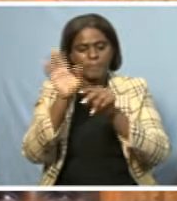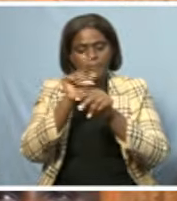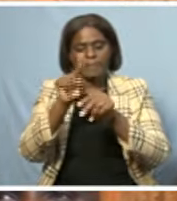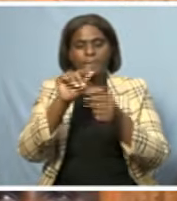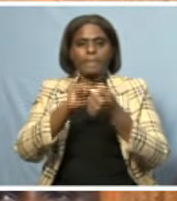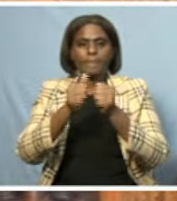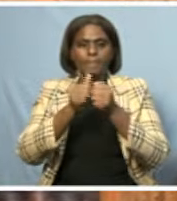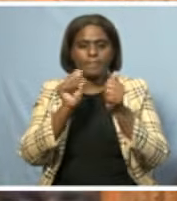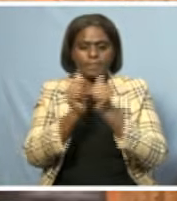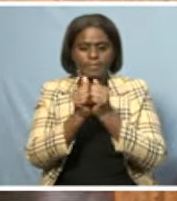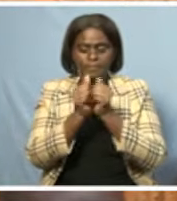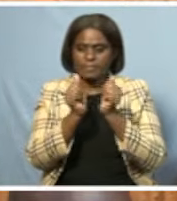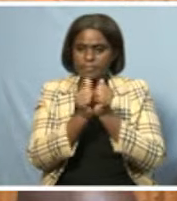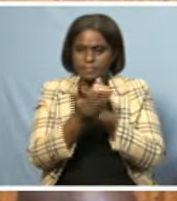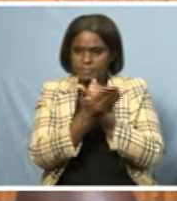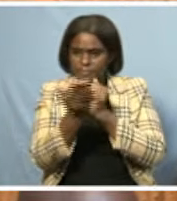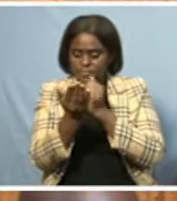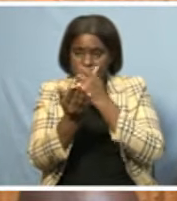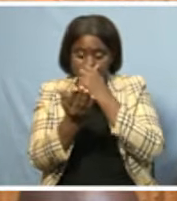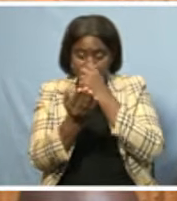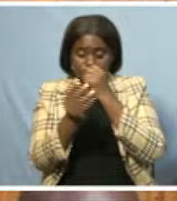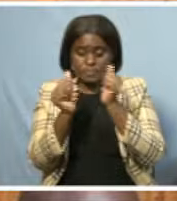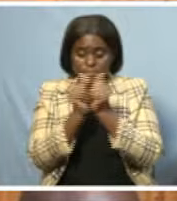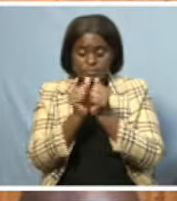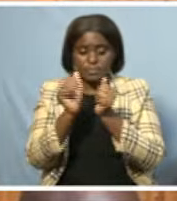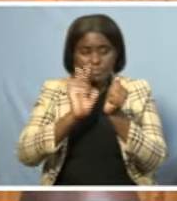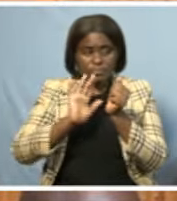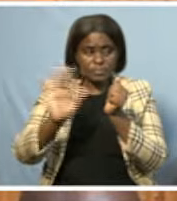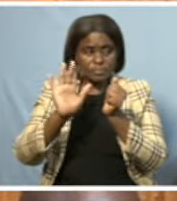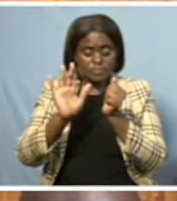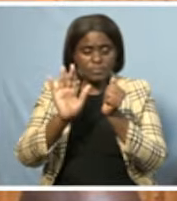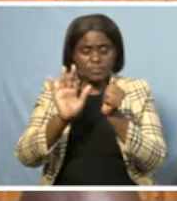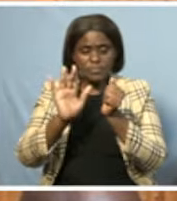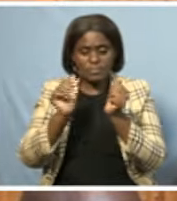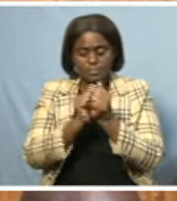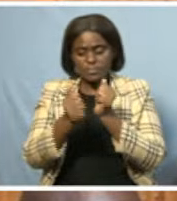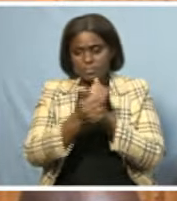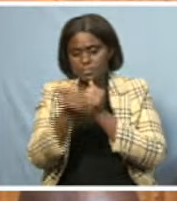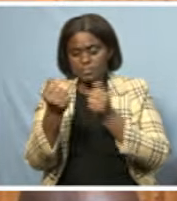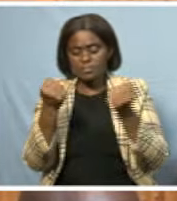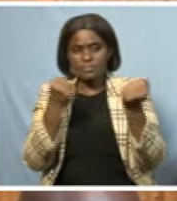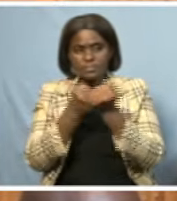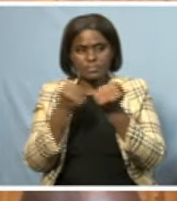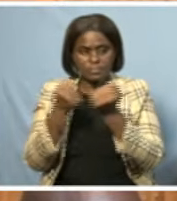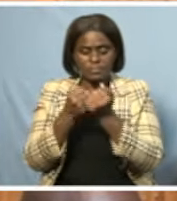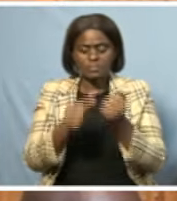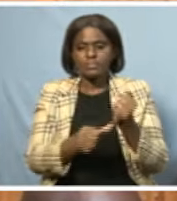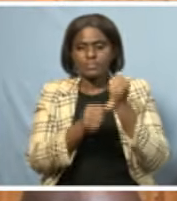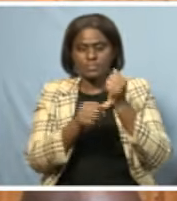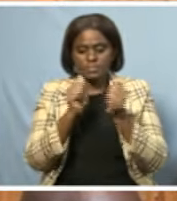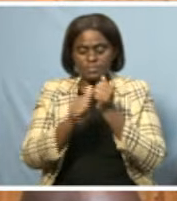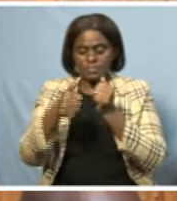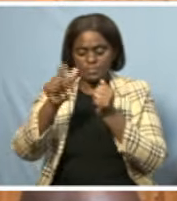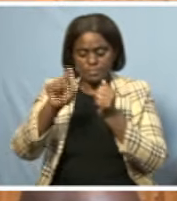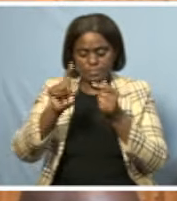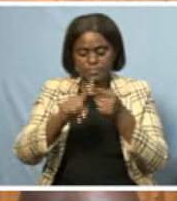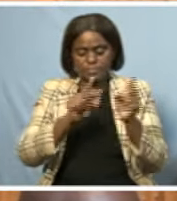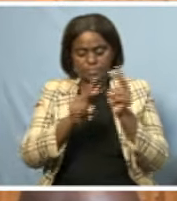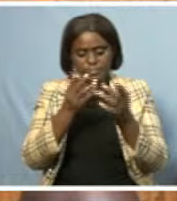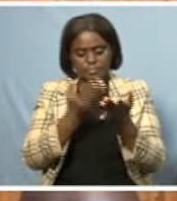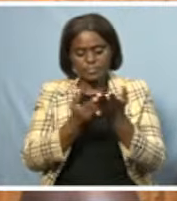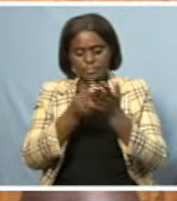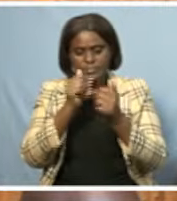problem together with the other supporting agencies that need to respond to this,